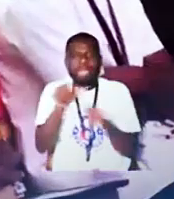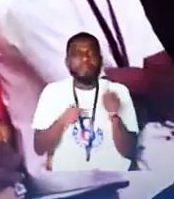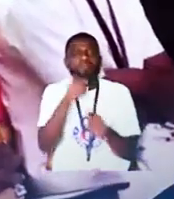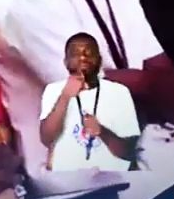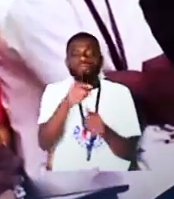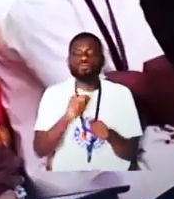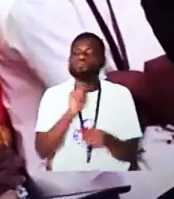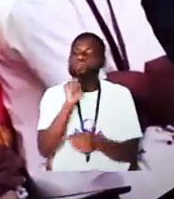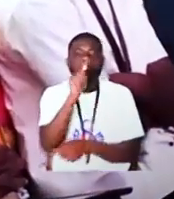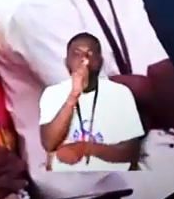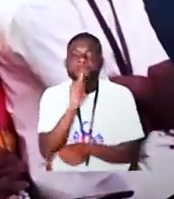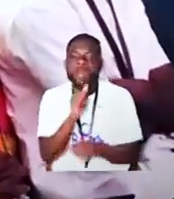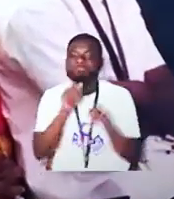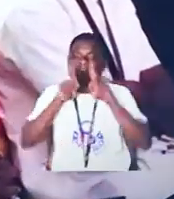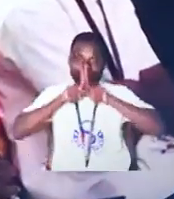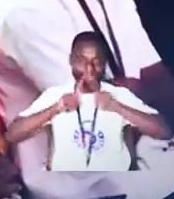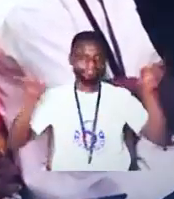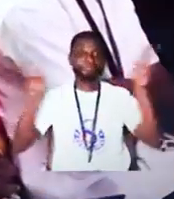any longer.